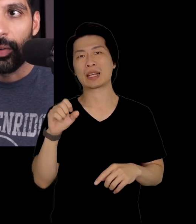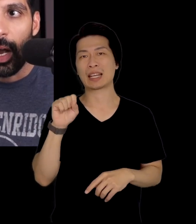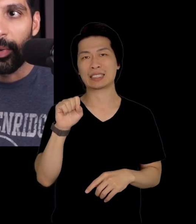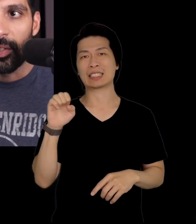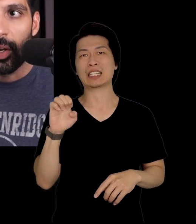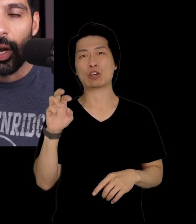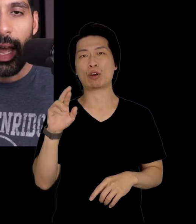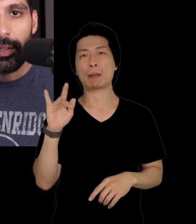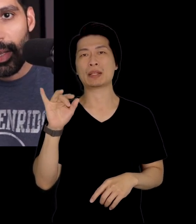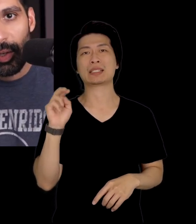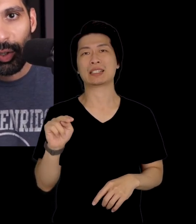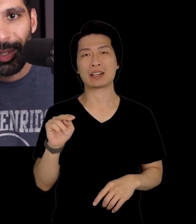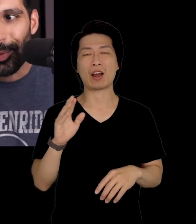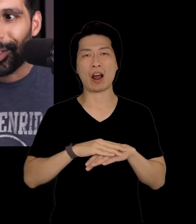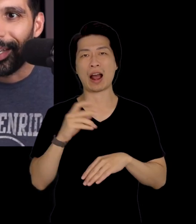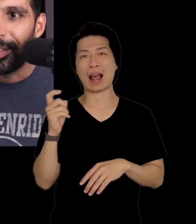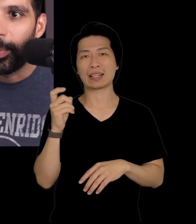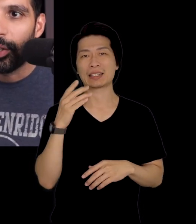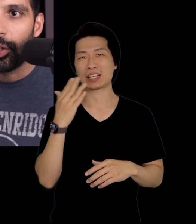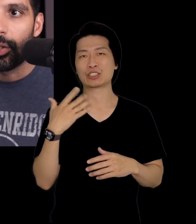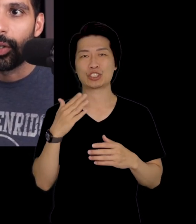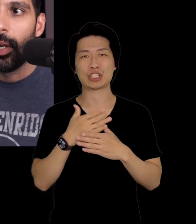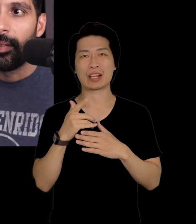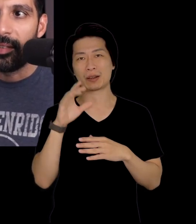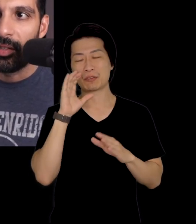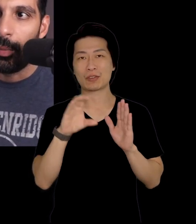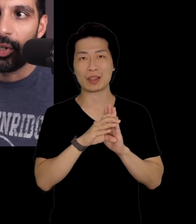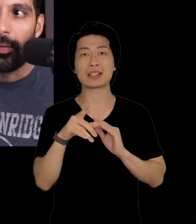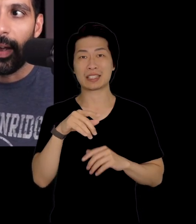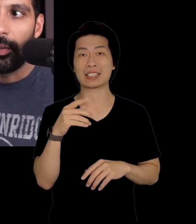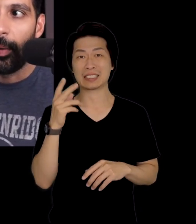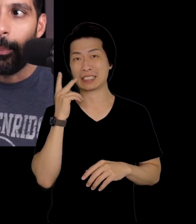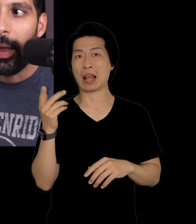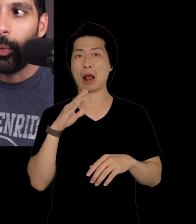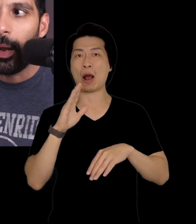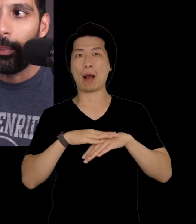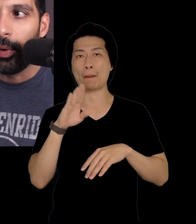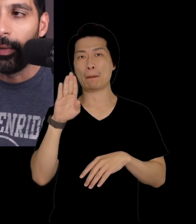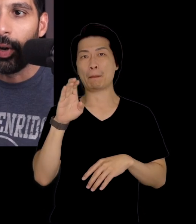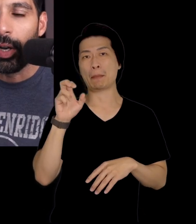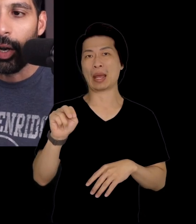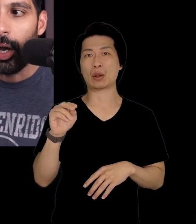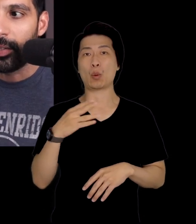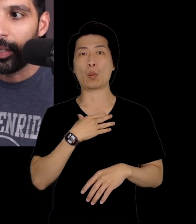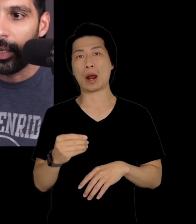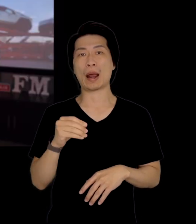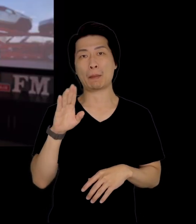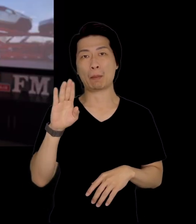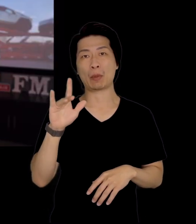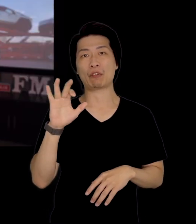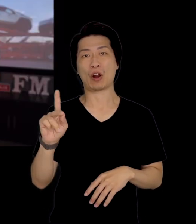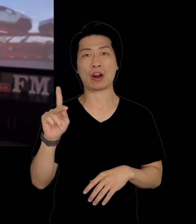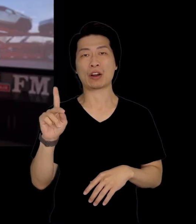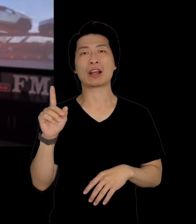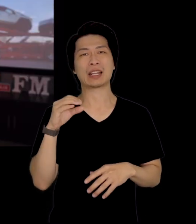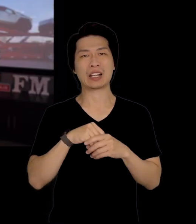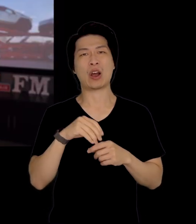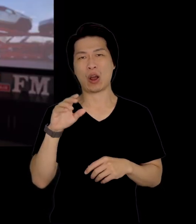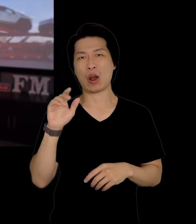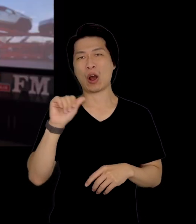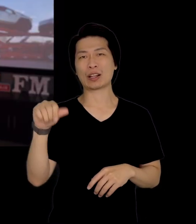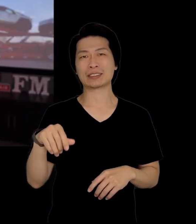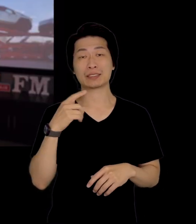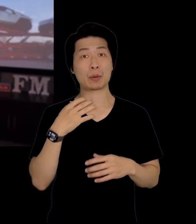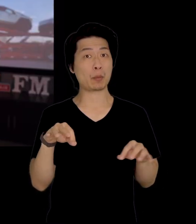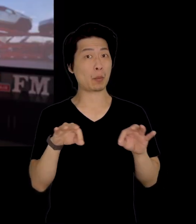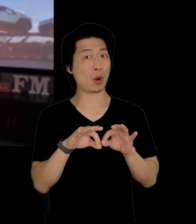S.E. Robinson on X, thank you so much for sharing these pictures. Tesla Cybertruck found on Ben White Boulevard in Austin. But one of the things that's pretty important about